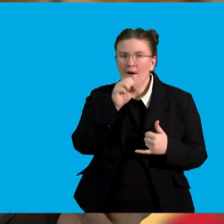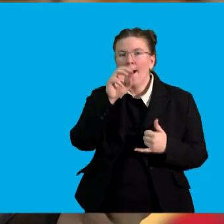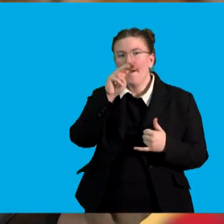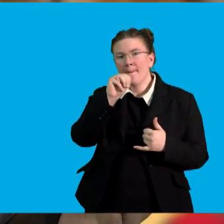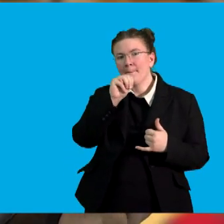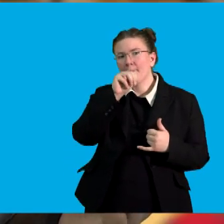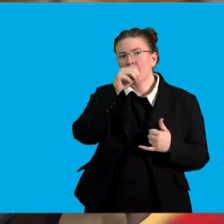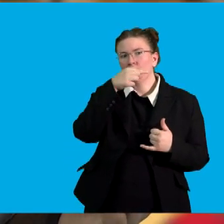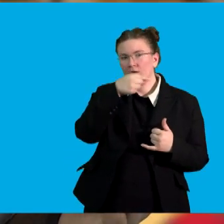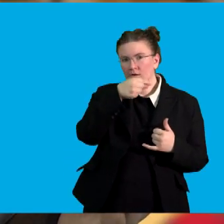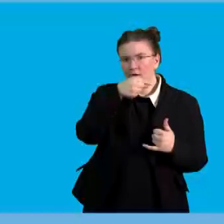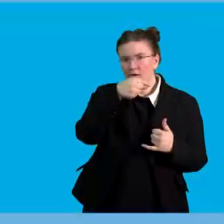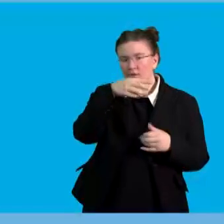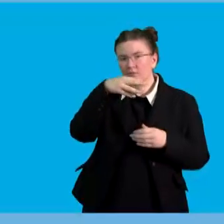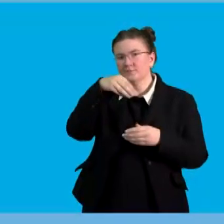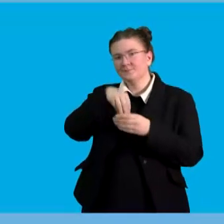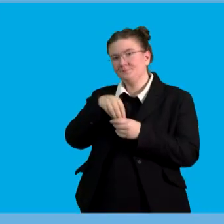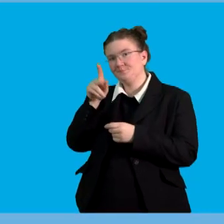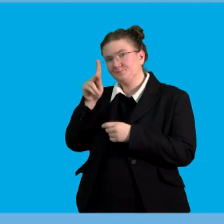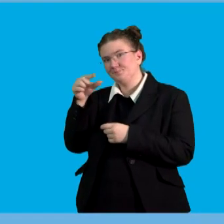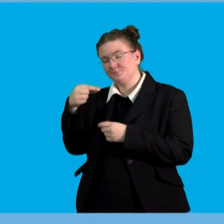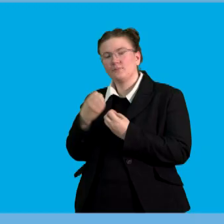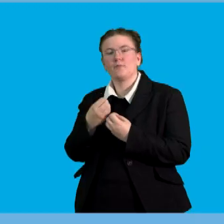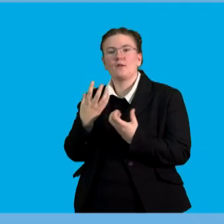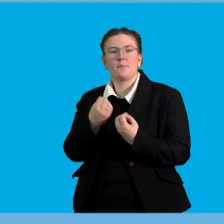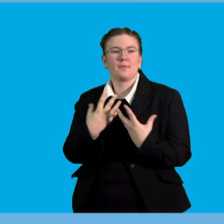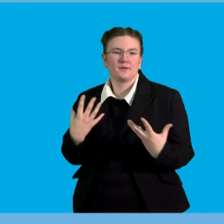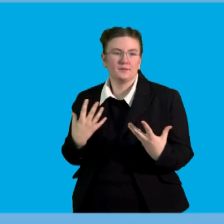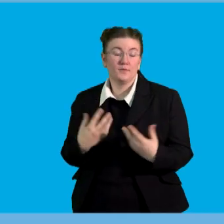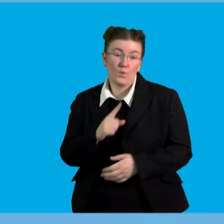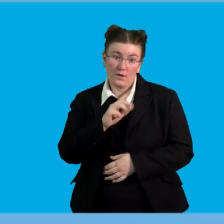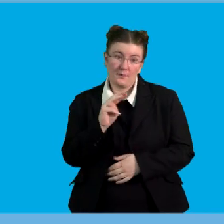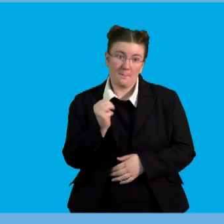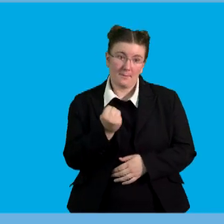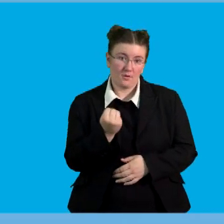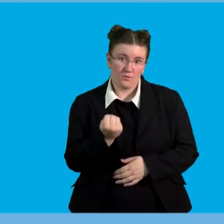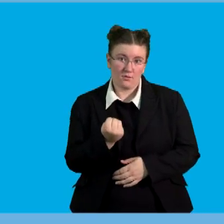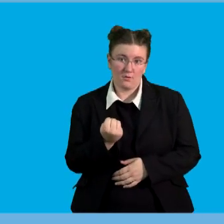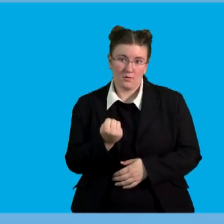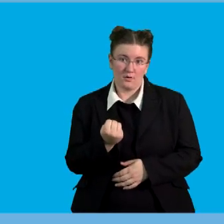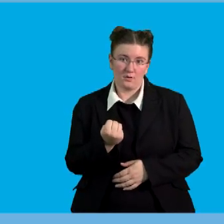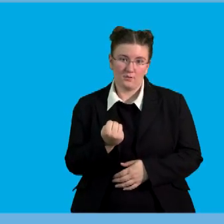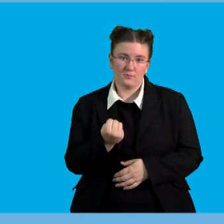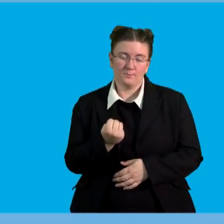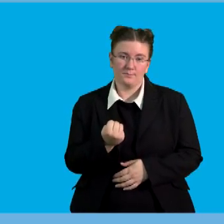kilogram? So the milligrams that we have in a kilogram, it is 1 million.